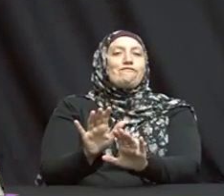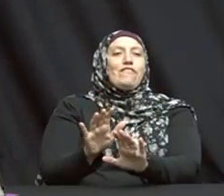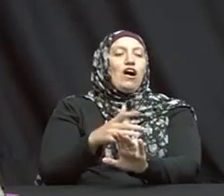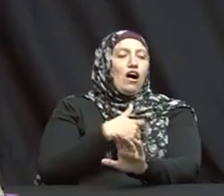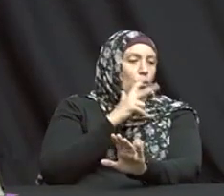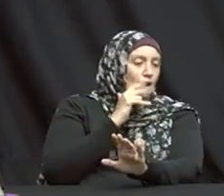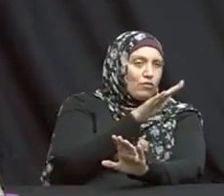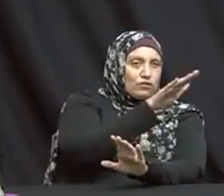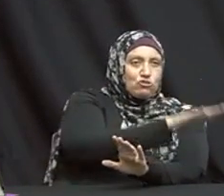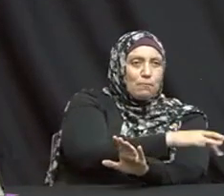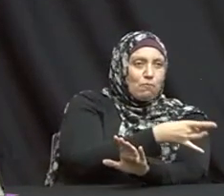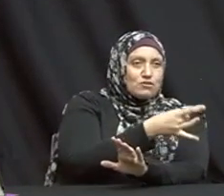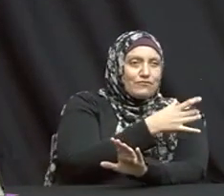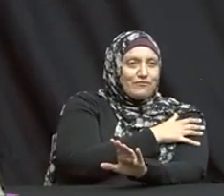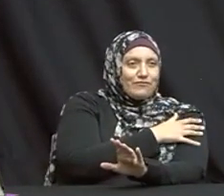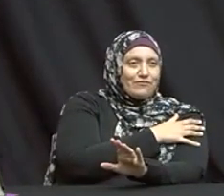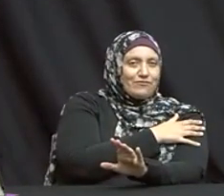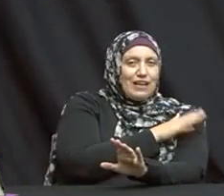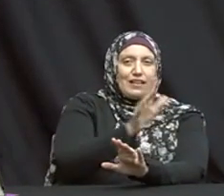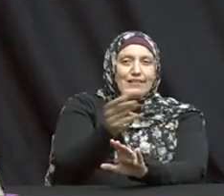Mansour to comment on that, please.